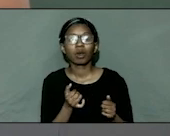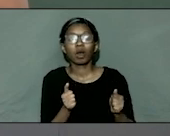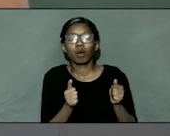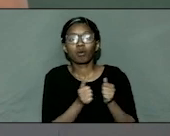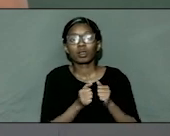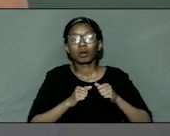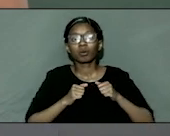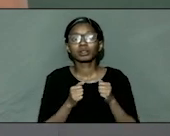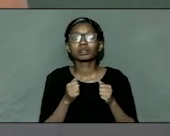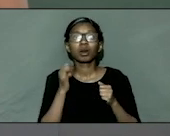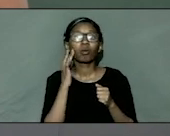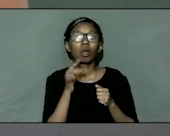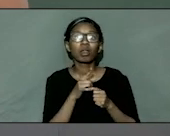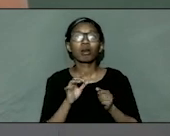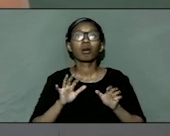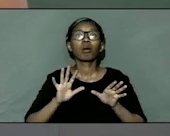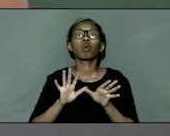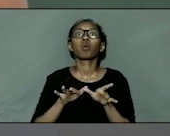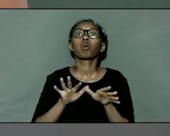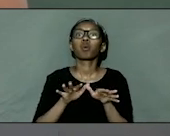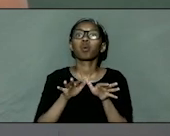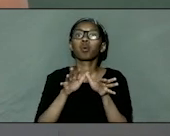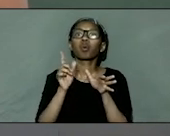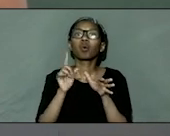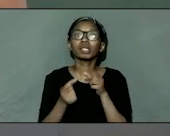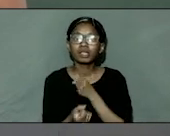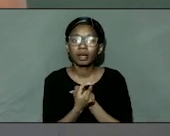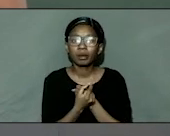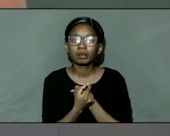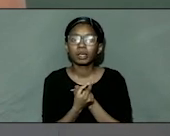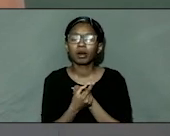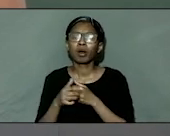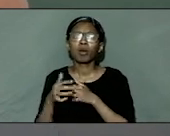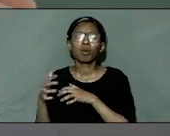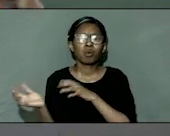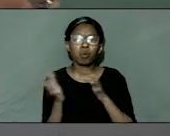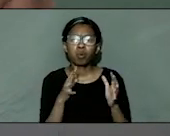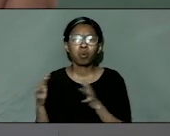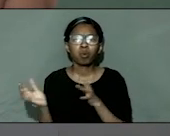When they fly, the strong winds are going to